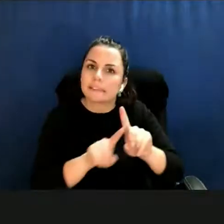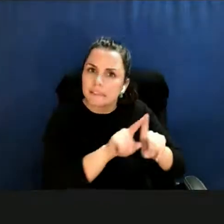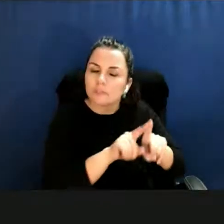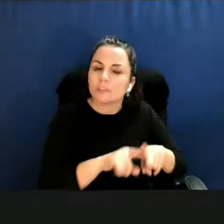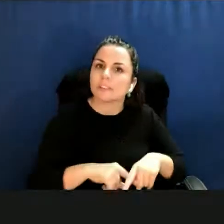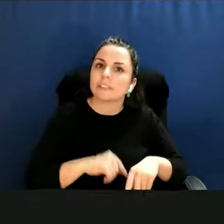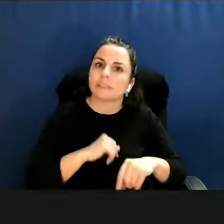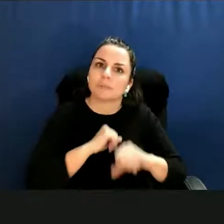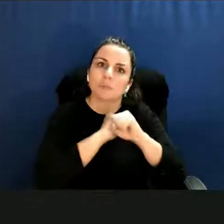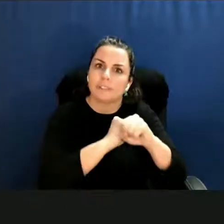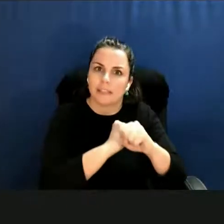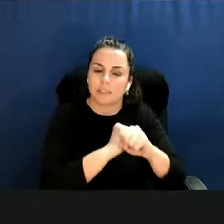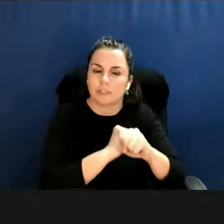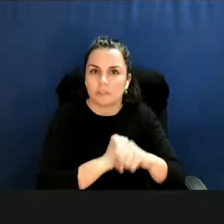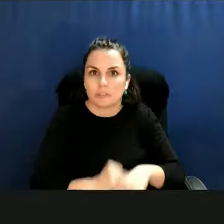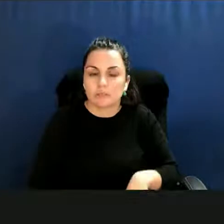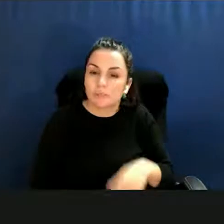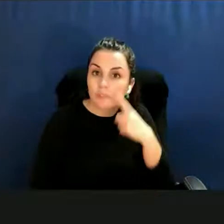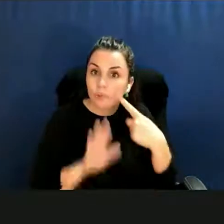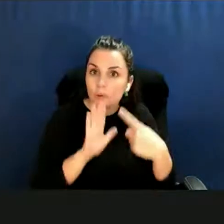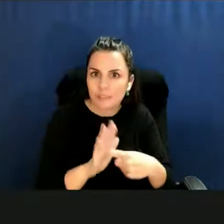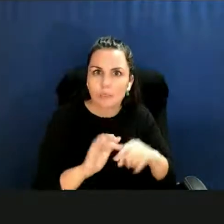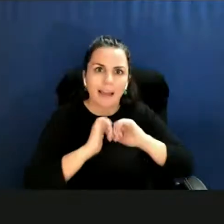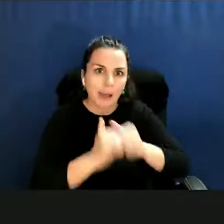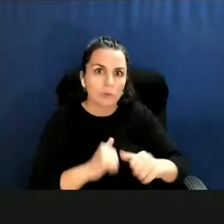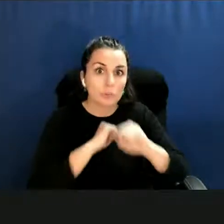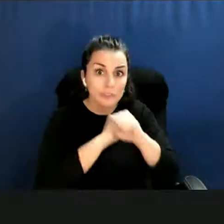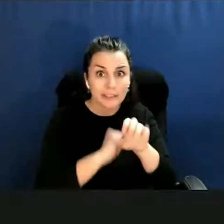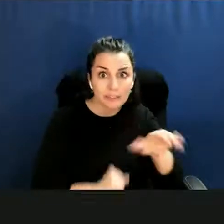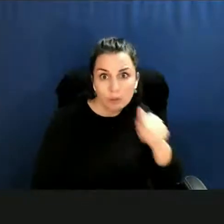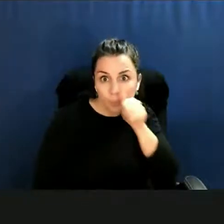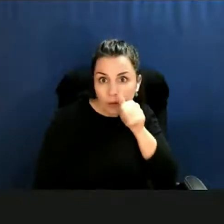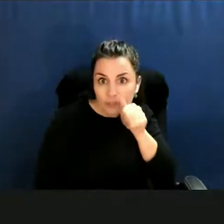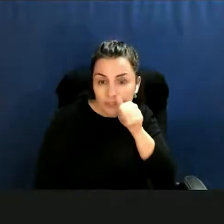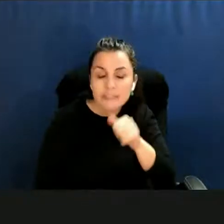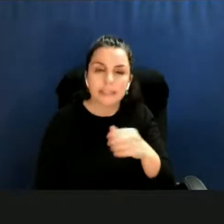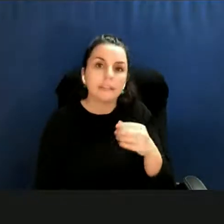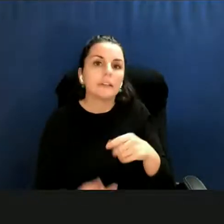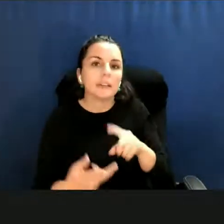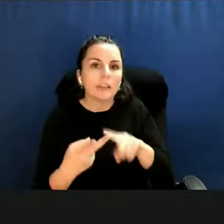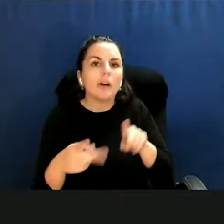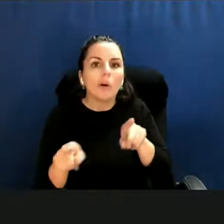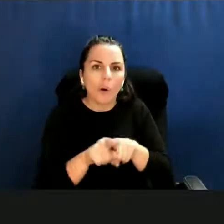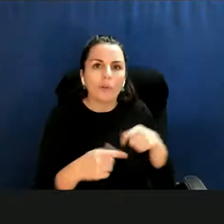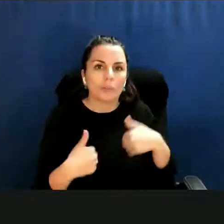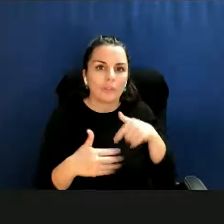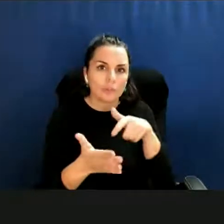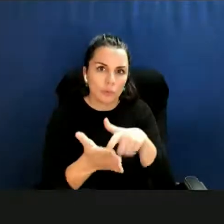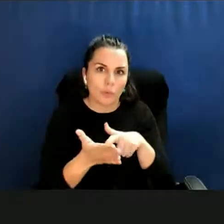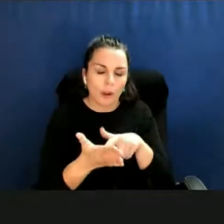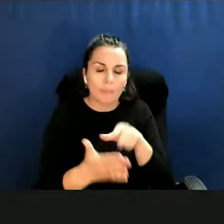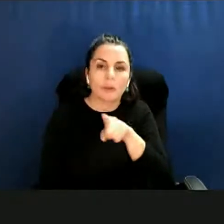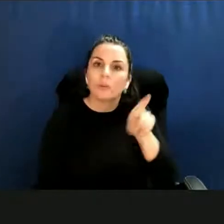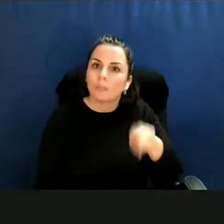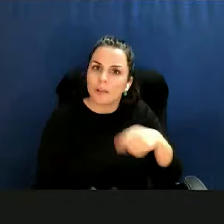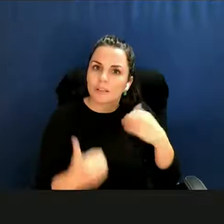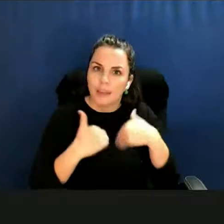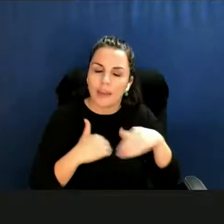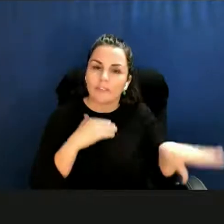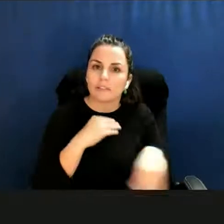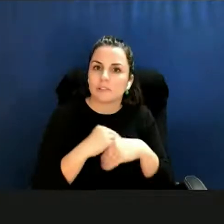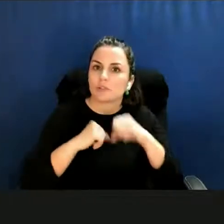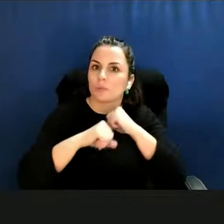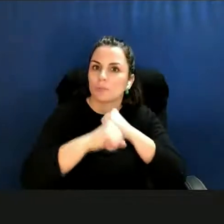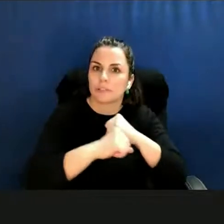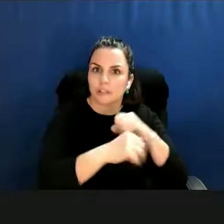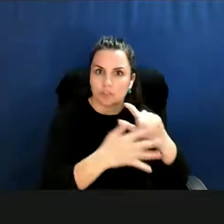also include protecting the participants' privacy. And then there is a requirement that you have additional protections